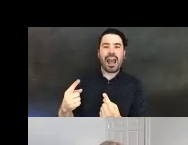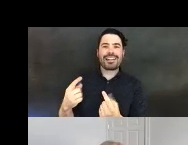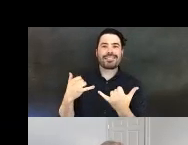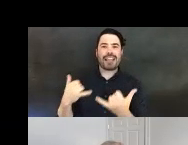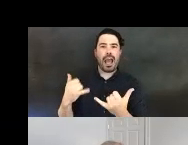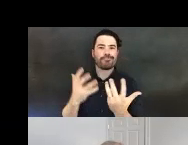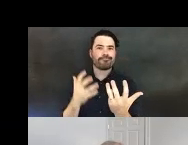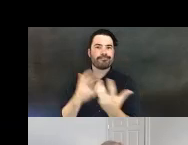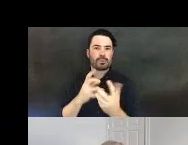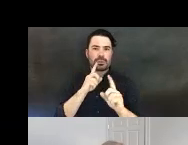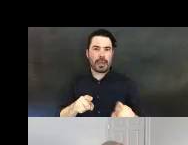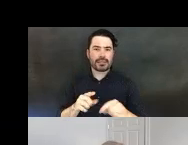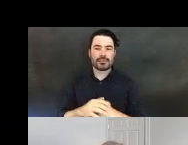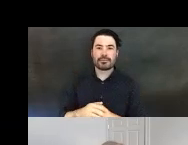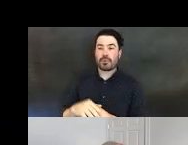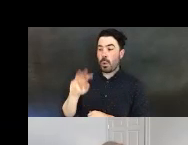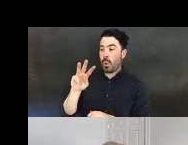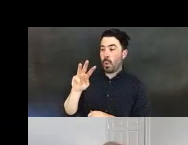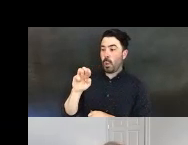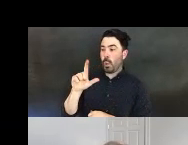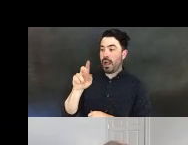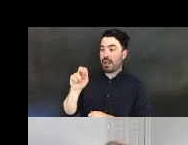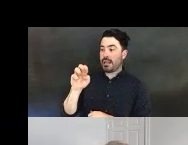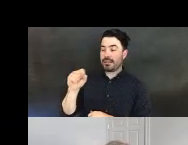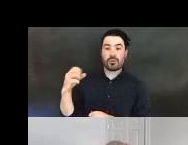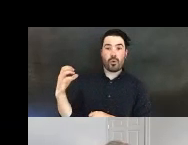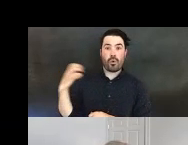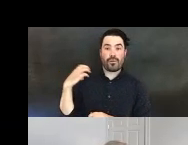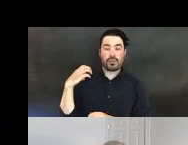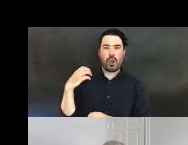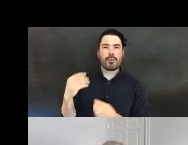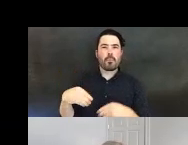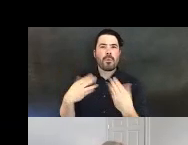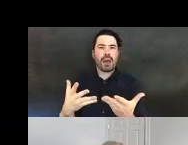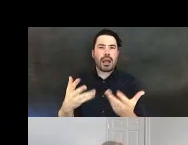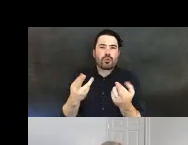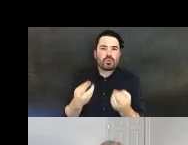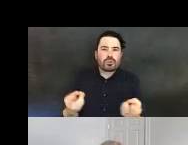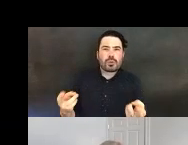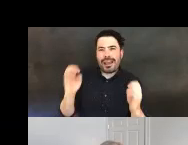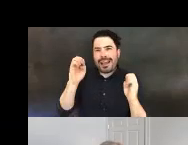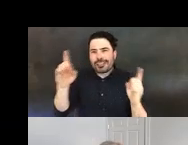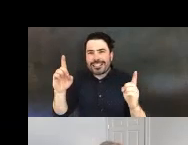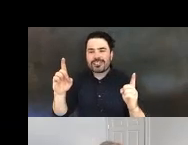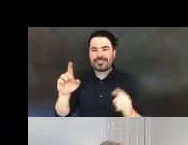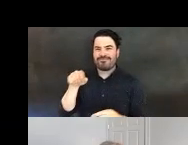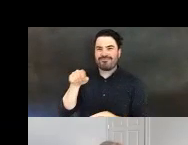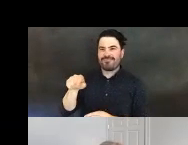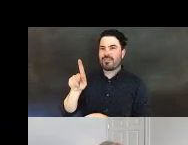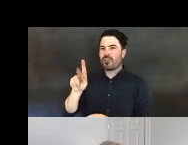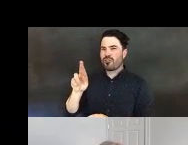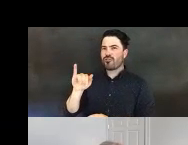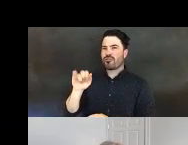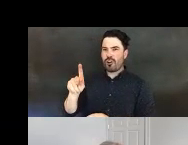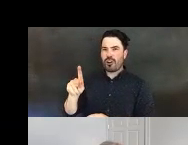Office has provided resources and education, and Kirk and his office are ramping up their efforts to support all of us through this pandemic